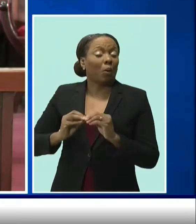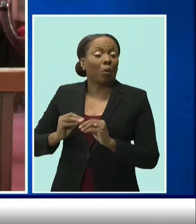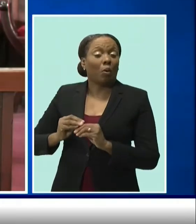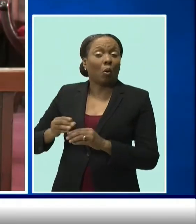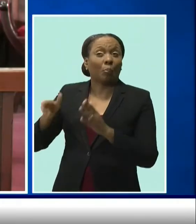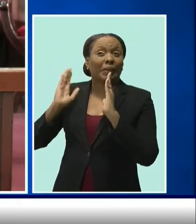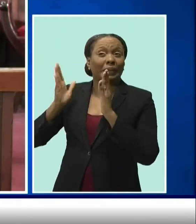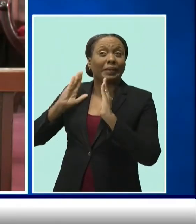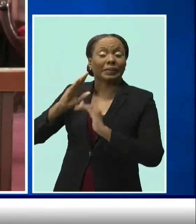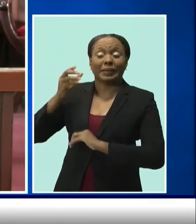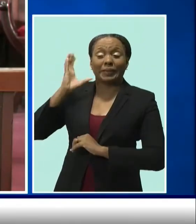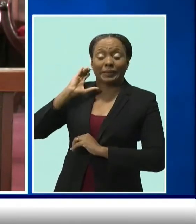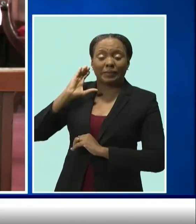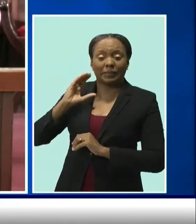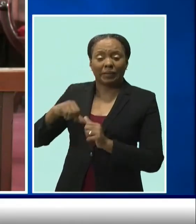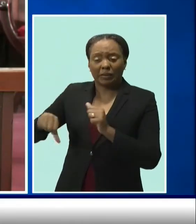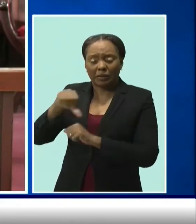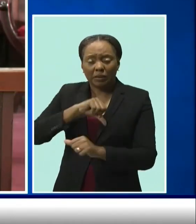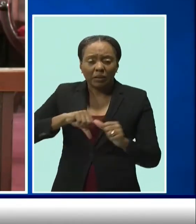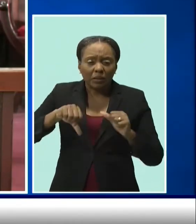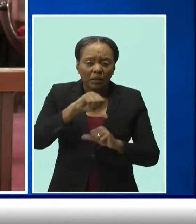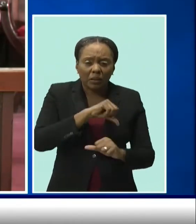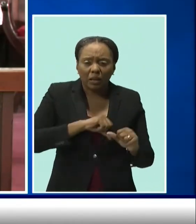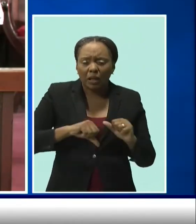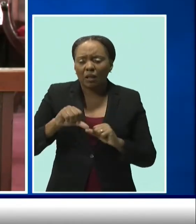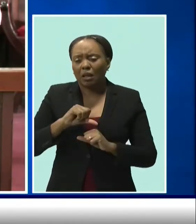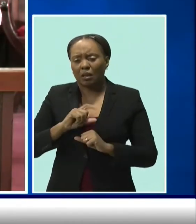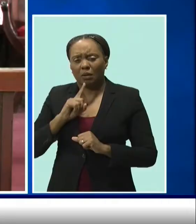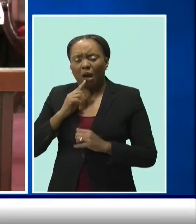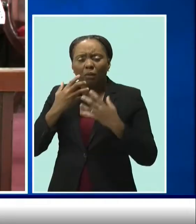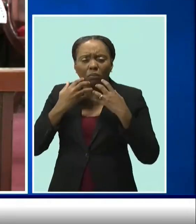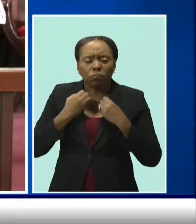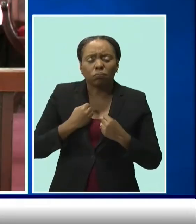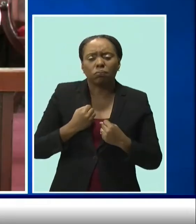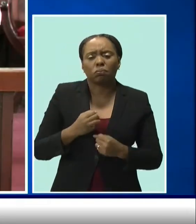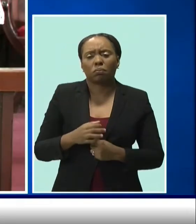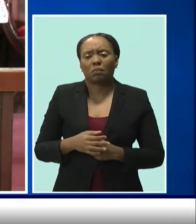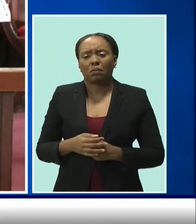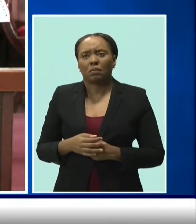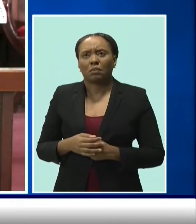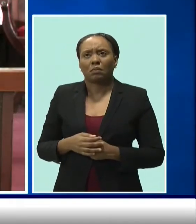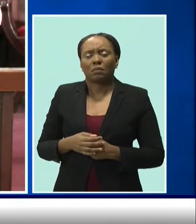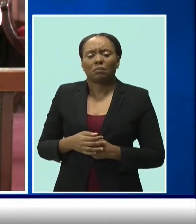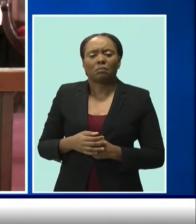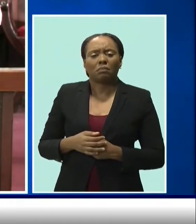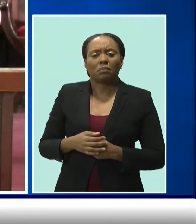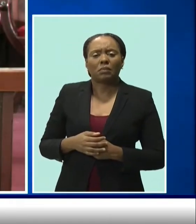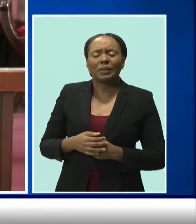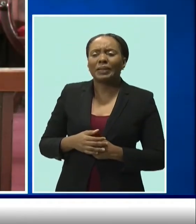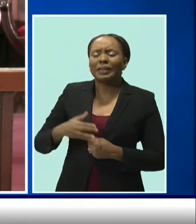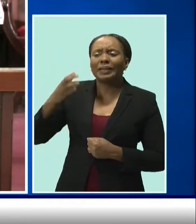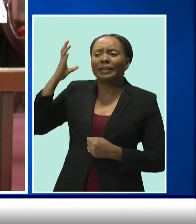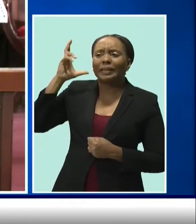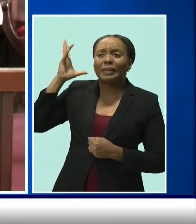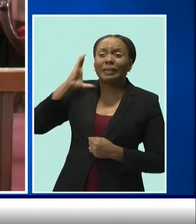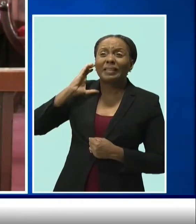attentively to each other's hearts, and to hear where God is leading us in all of